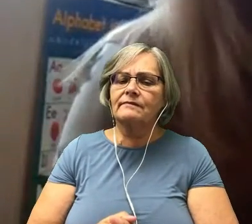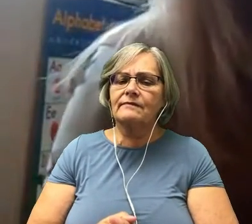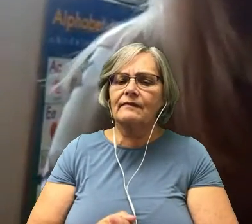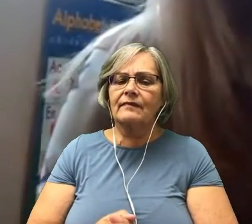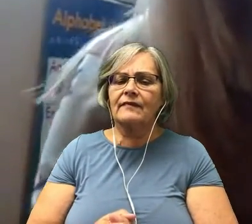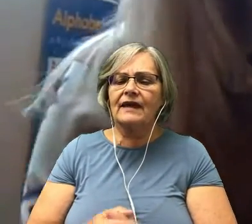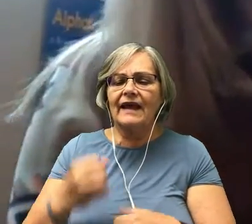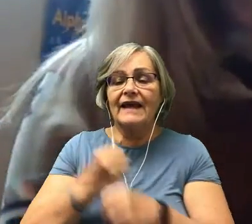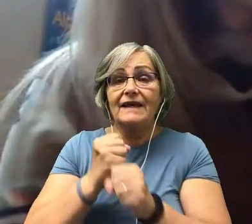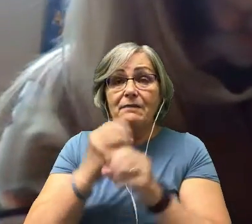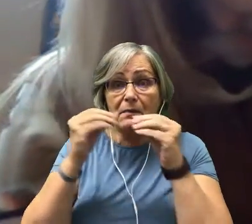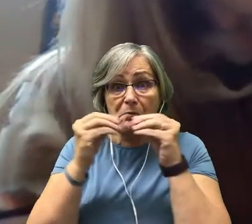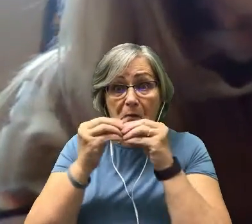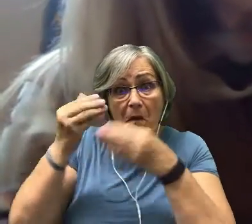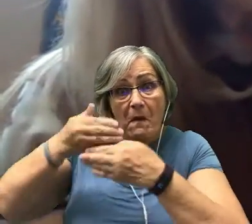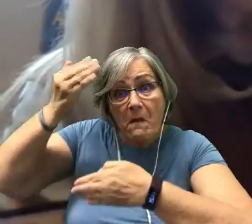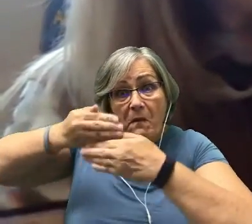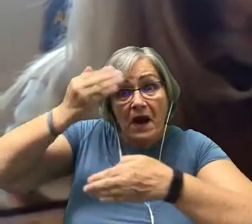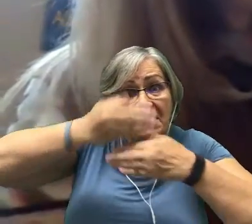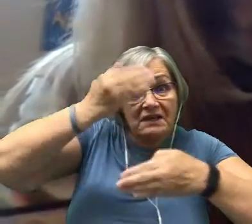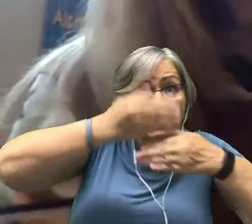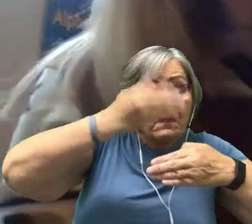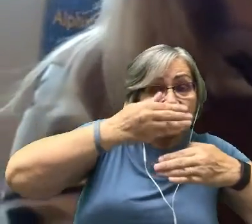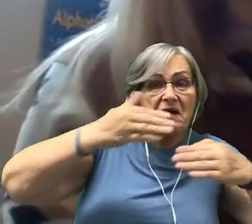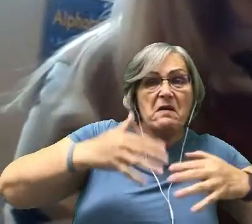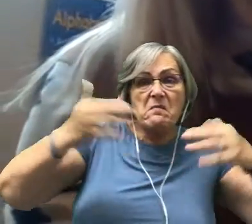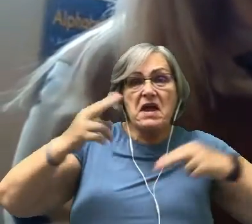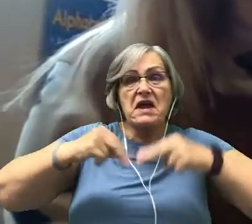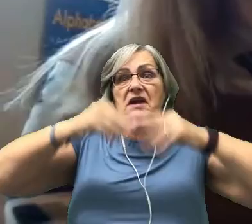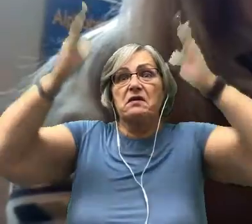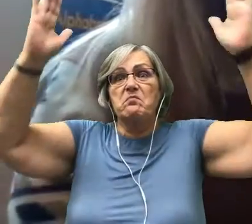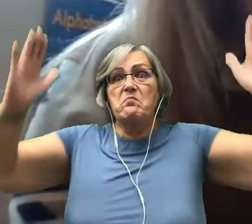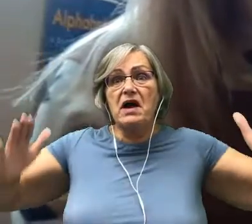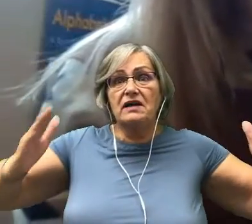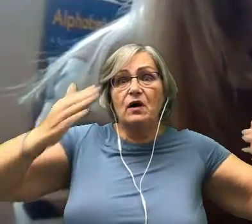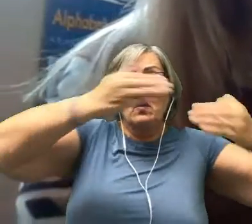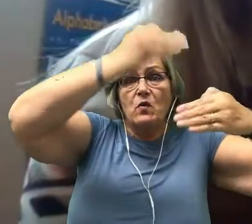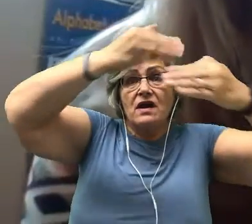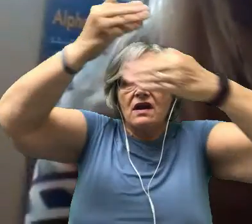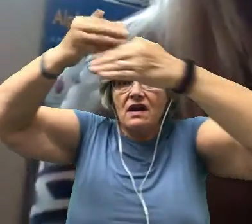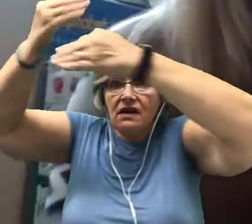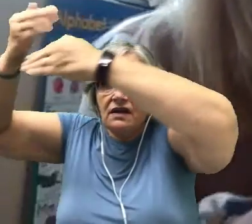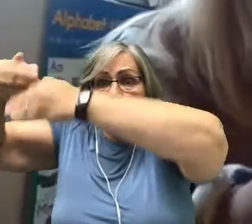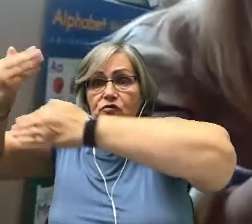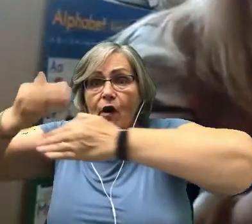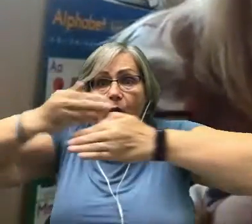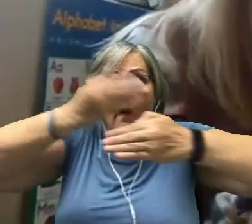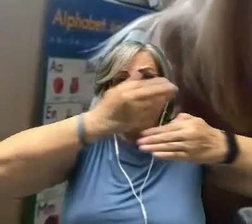So he made some more windows, and he made a big building full of windows.